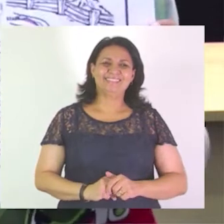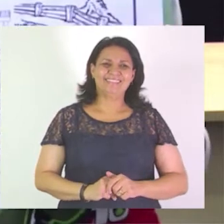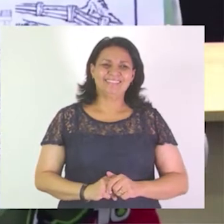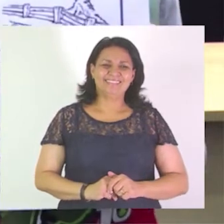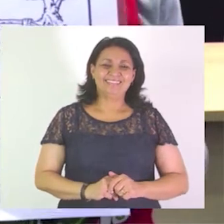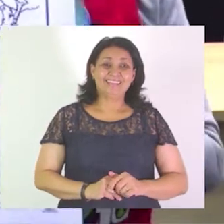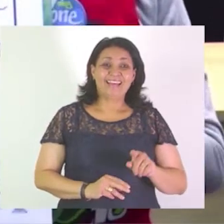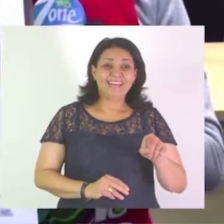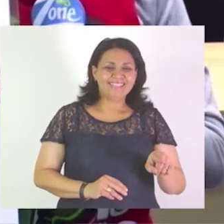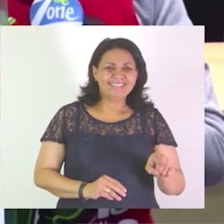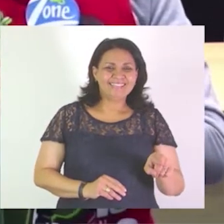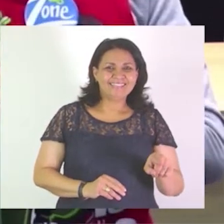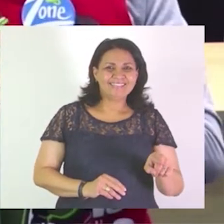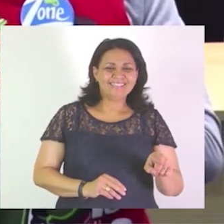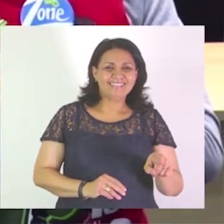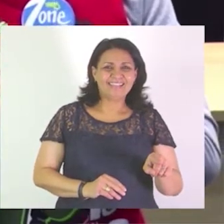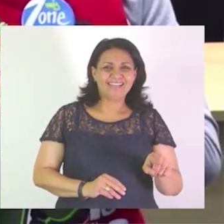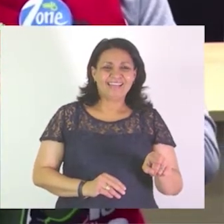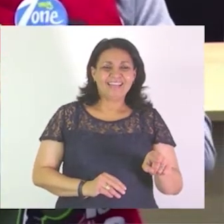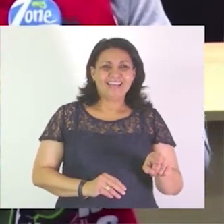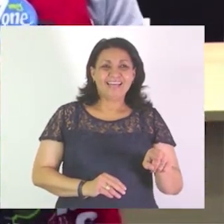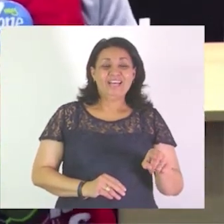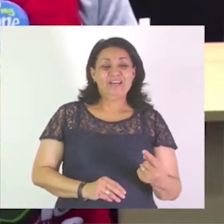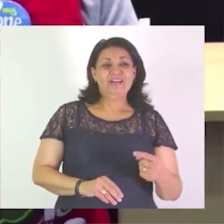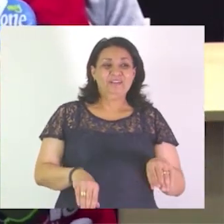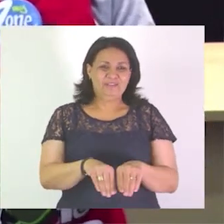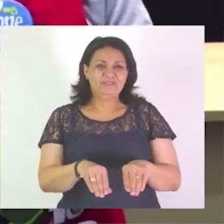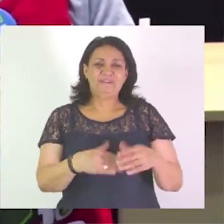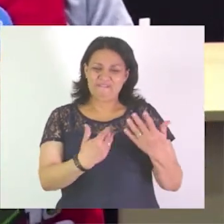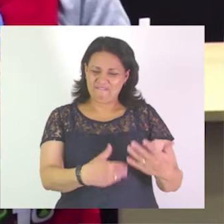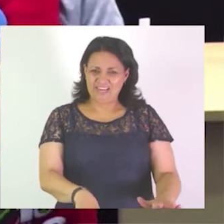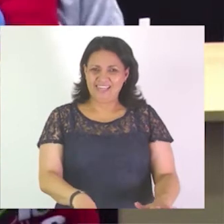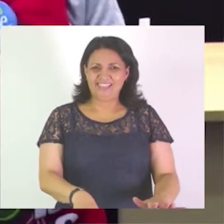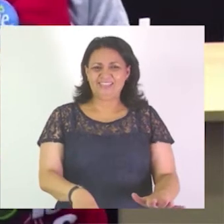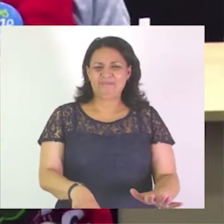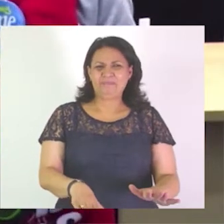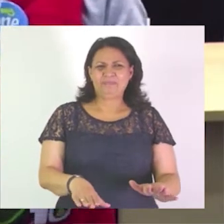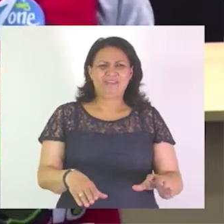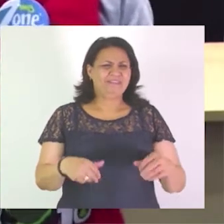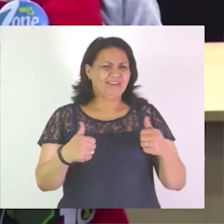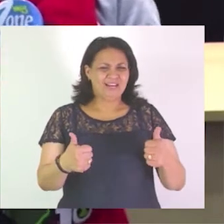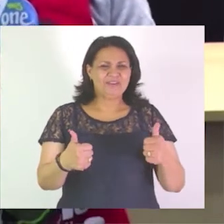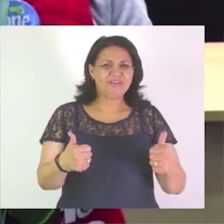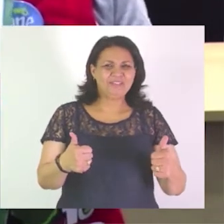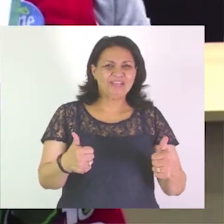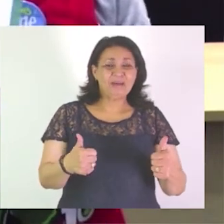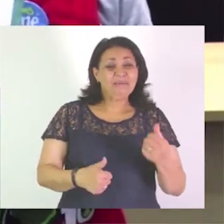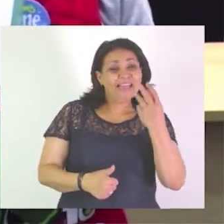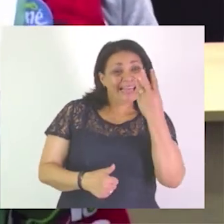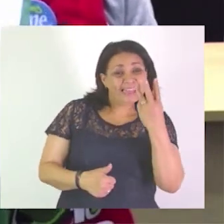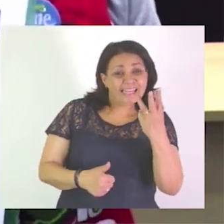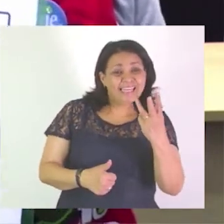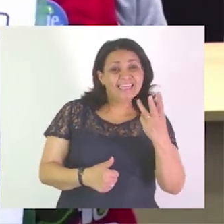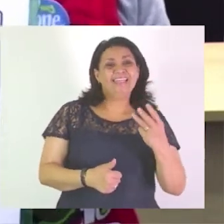And there it is. He managed to do his very well, although it did take him 3 tries. So you can